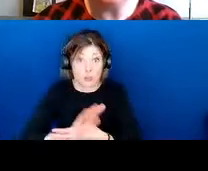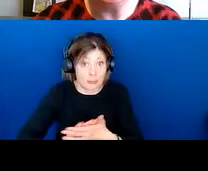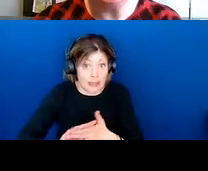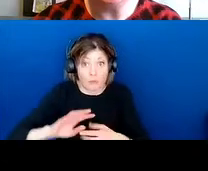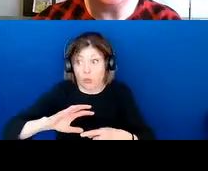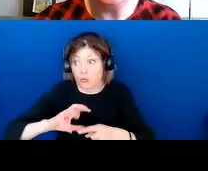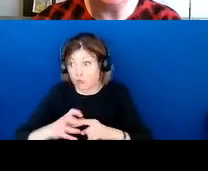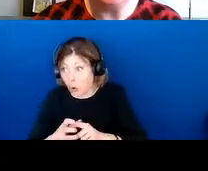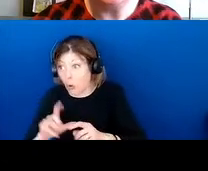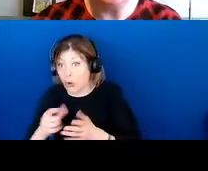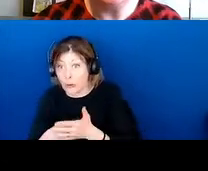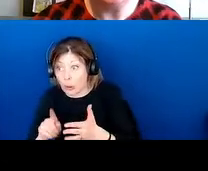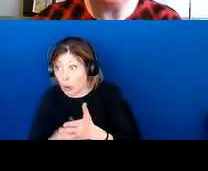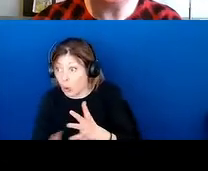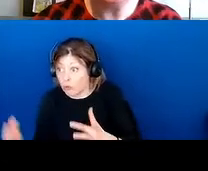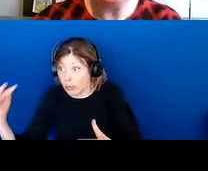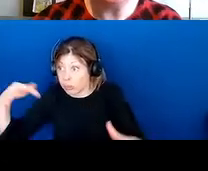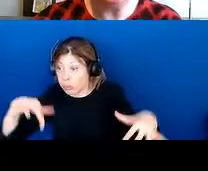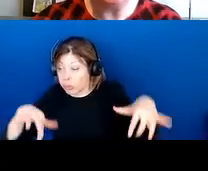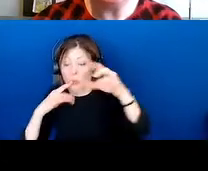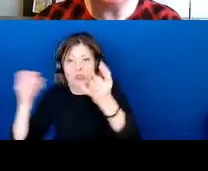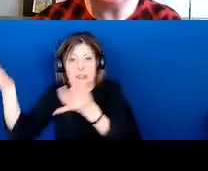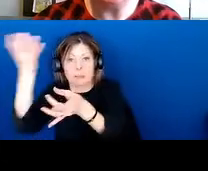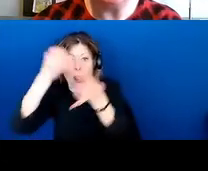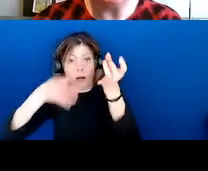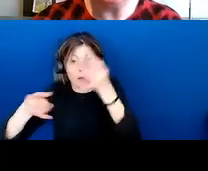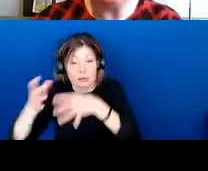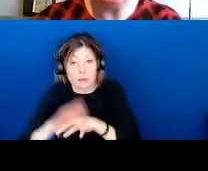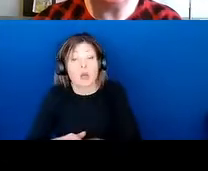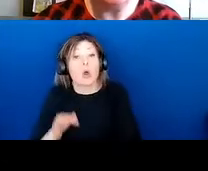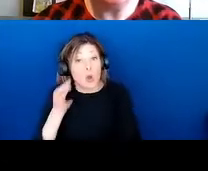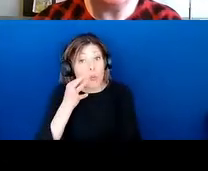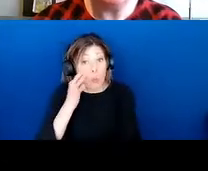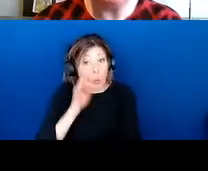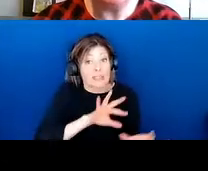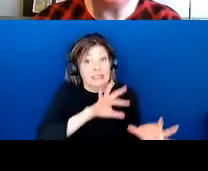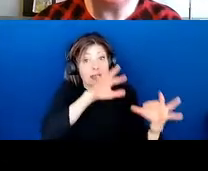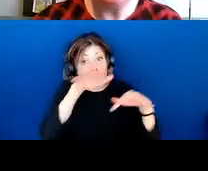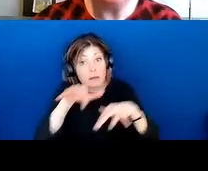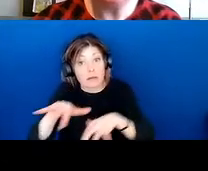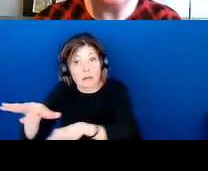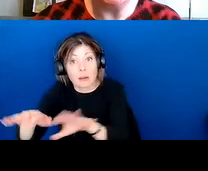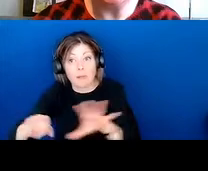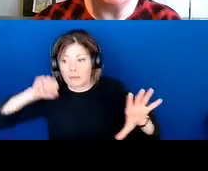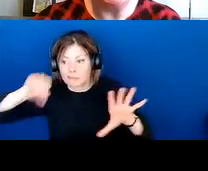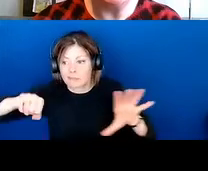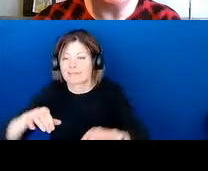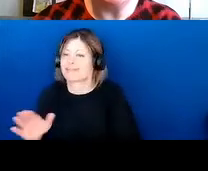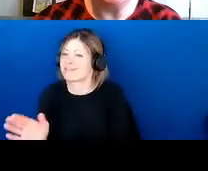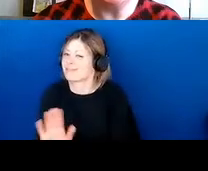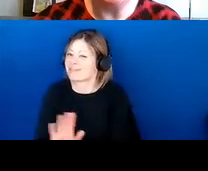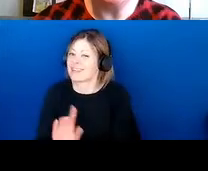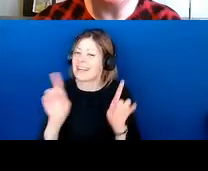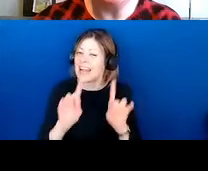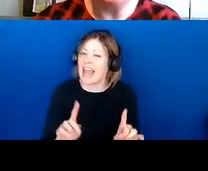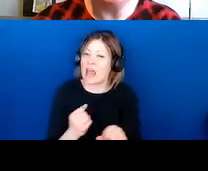corals. The water still flows into the pools, but nowadays we use an electric pump.